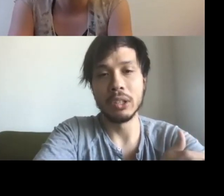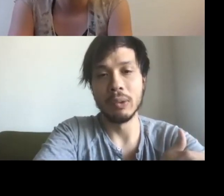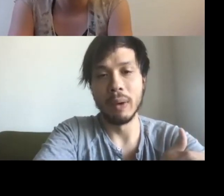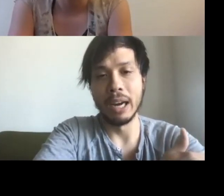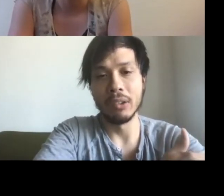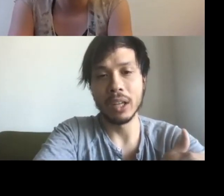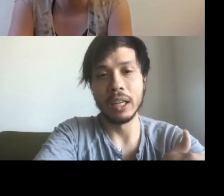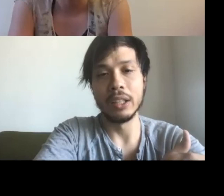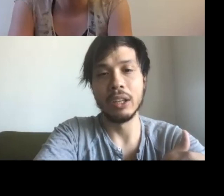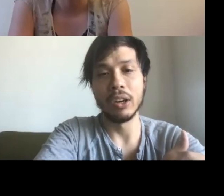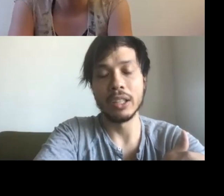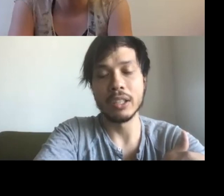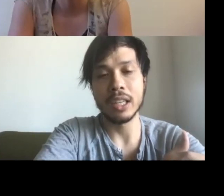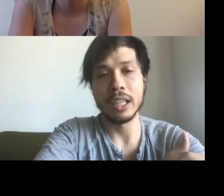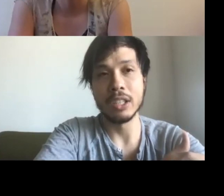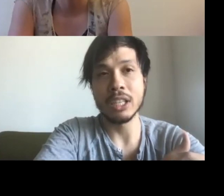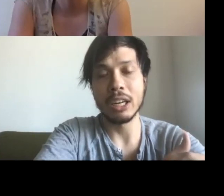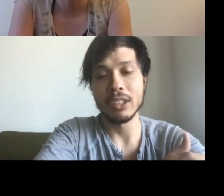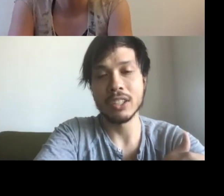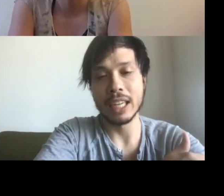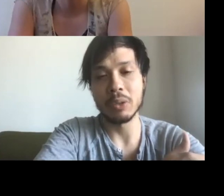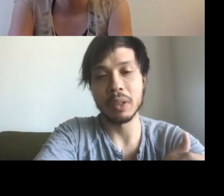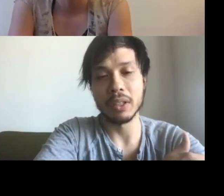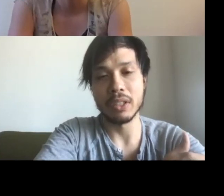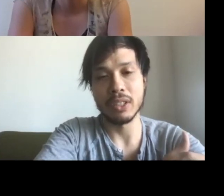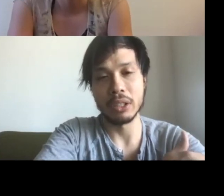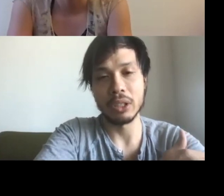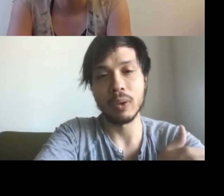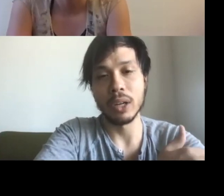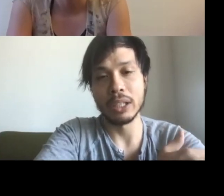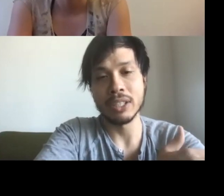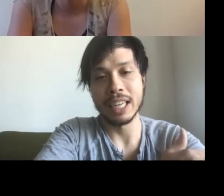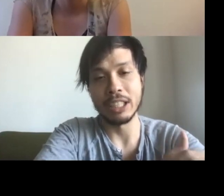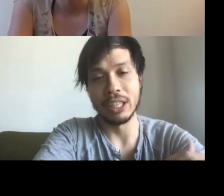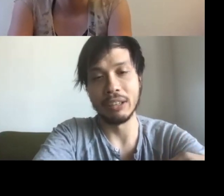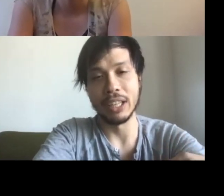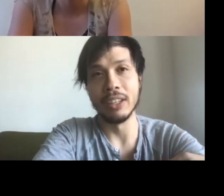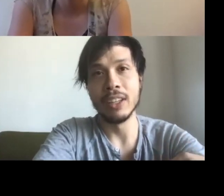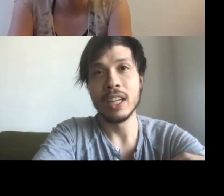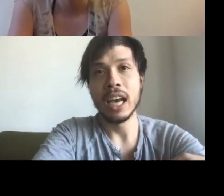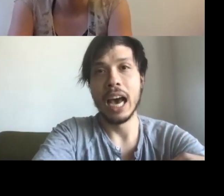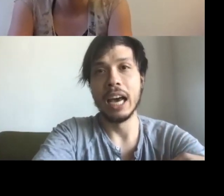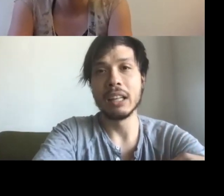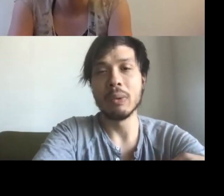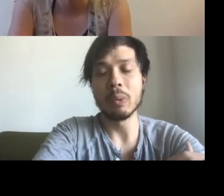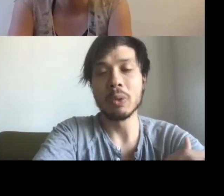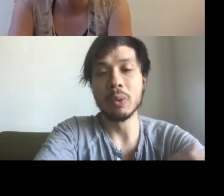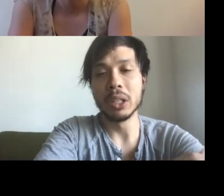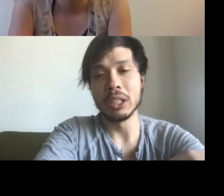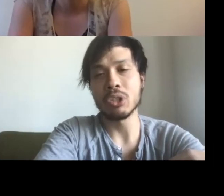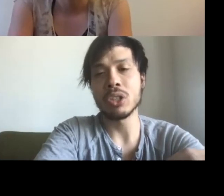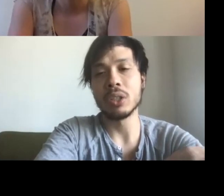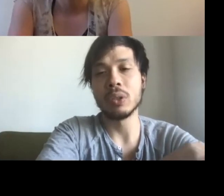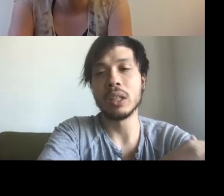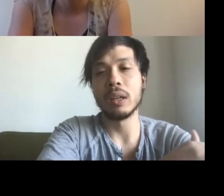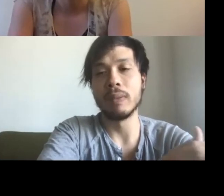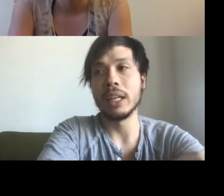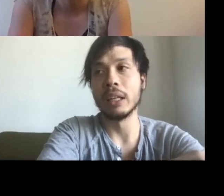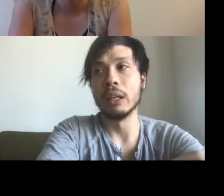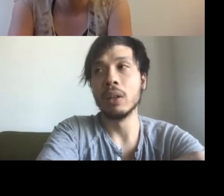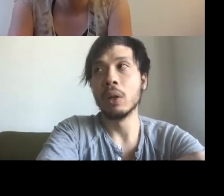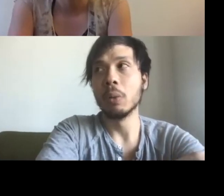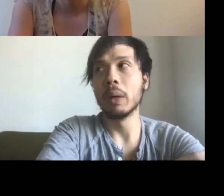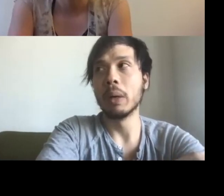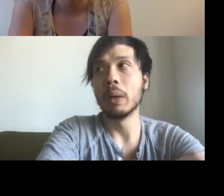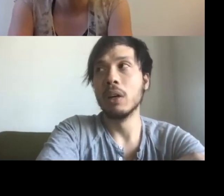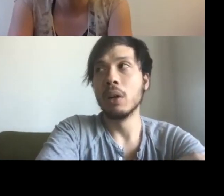the audience can sit on stage with us, essentially, or in the staging area. And I think what was really interesting doing in Armenia, where